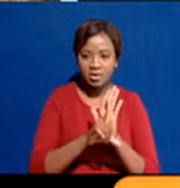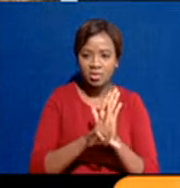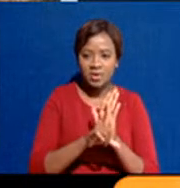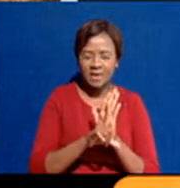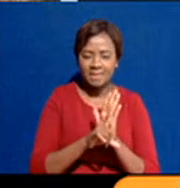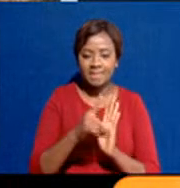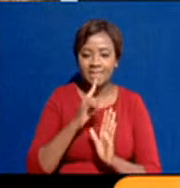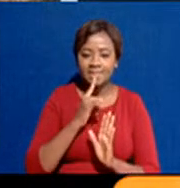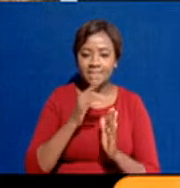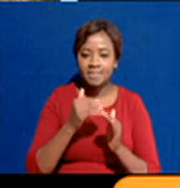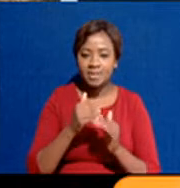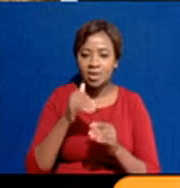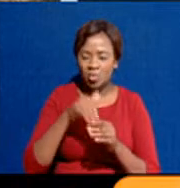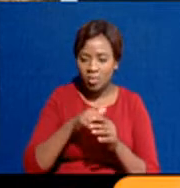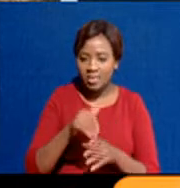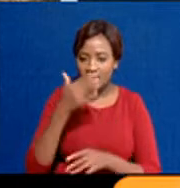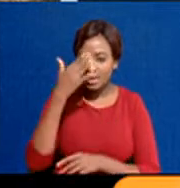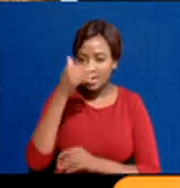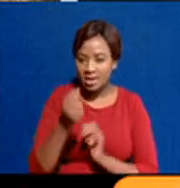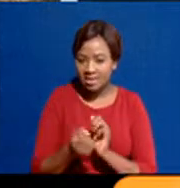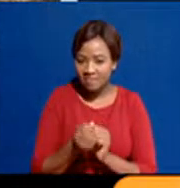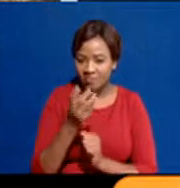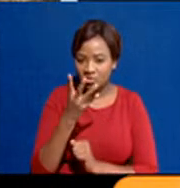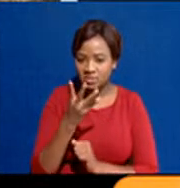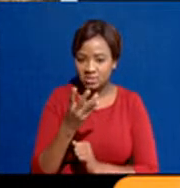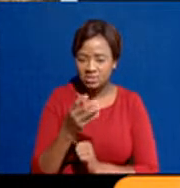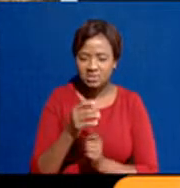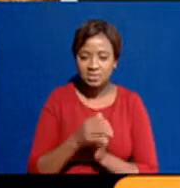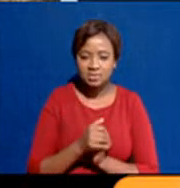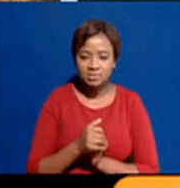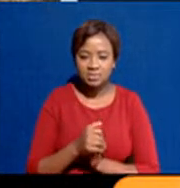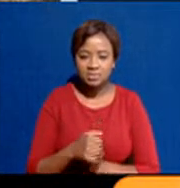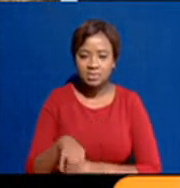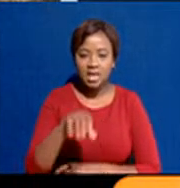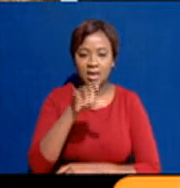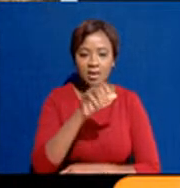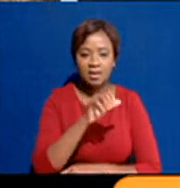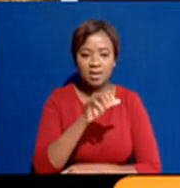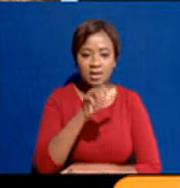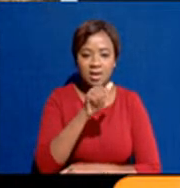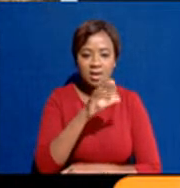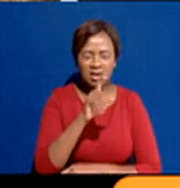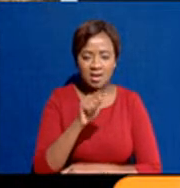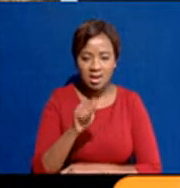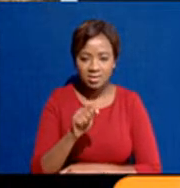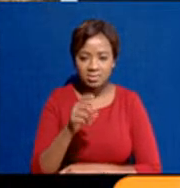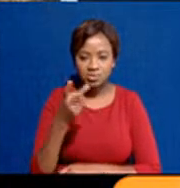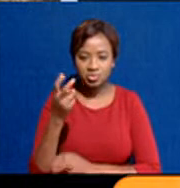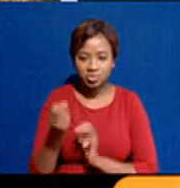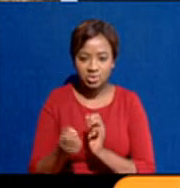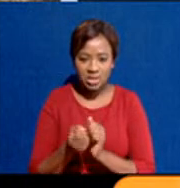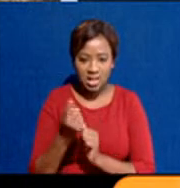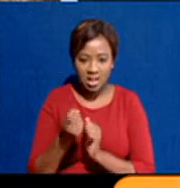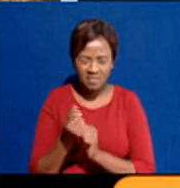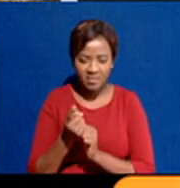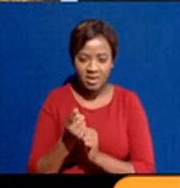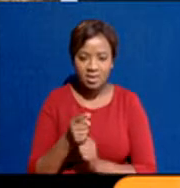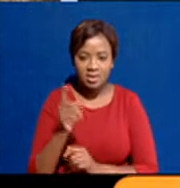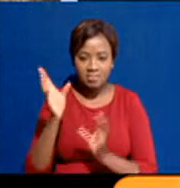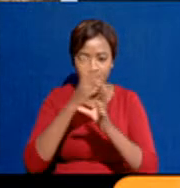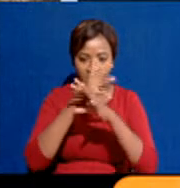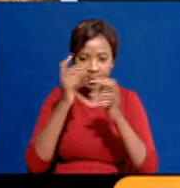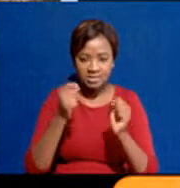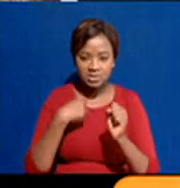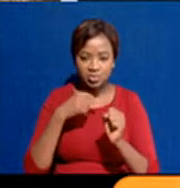says that within 14 days of the commencement of the IEBC Act 2011, the president shall, in consultation with the prime minister, appoint